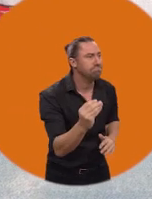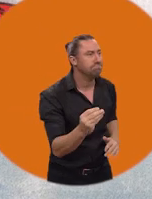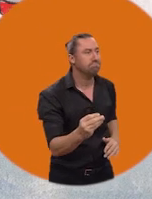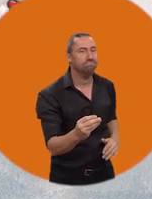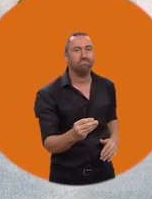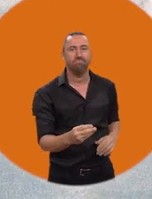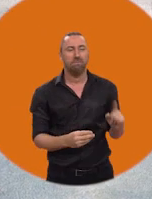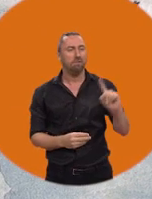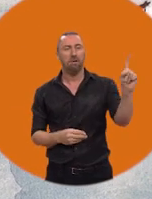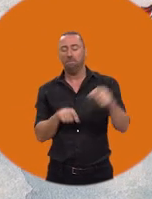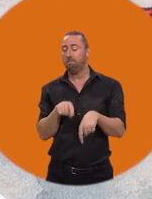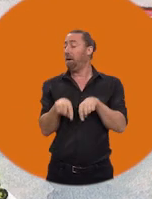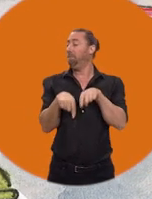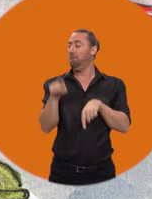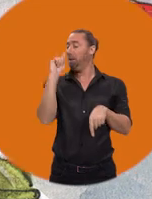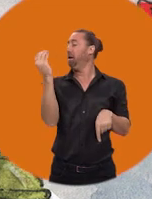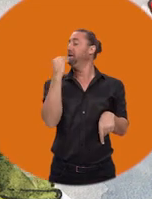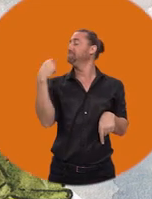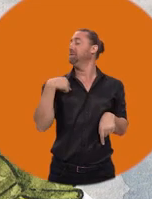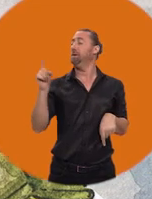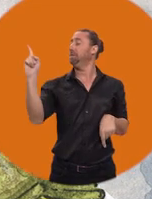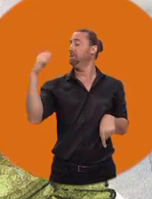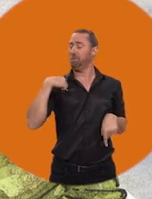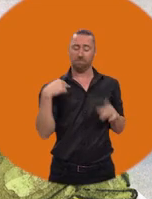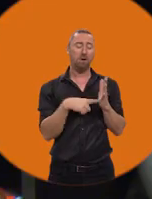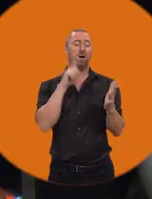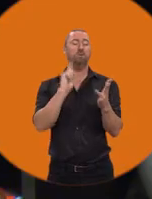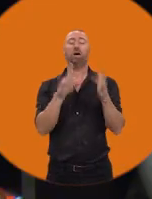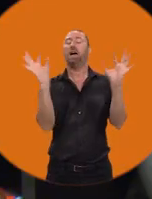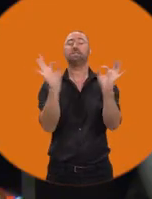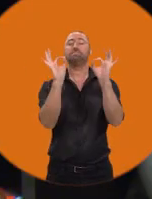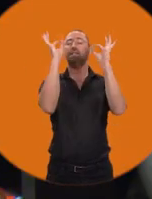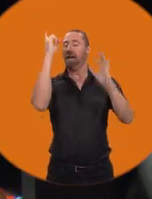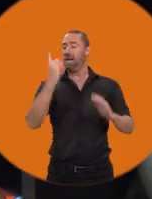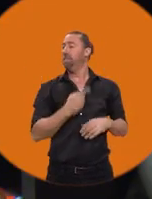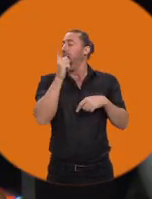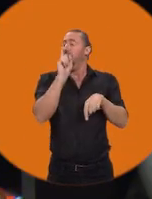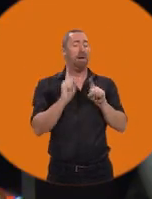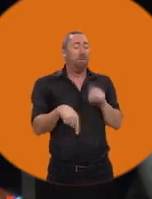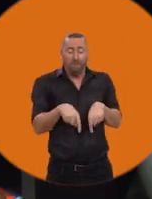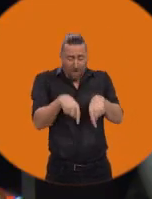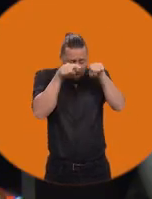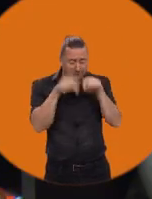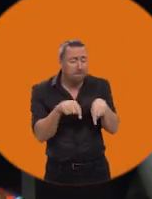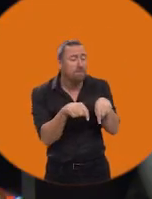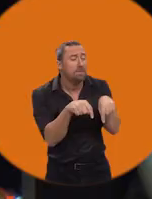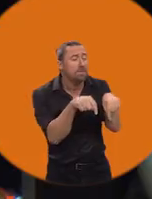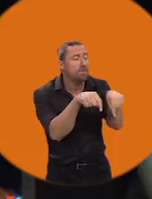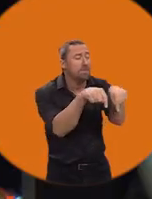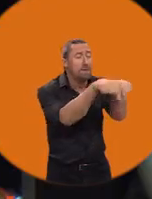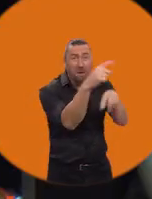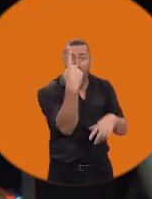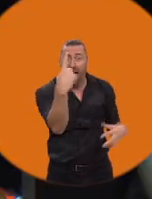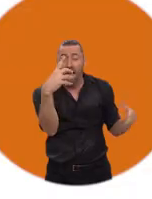got away. "You can't eat me, croc, I'm far too unique." And he ran and he ran for the rest of